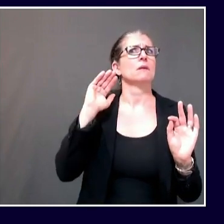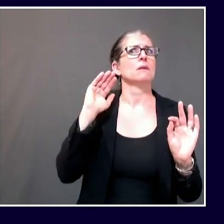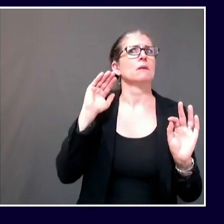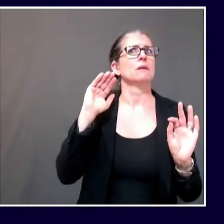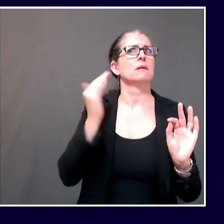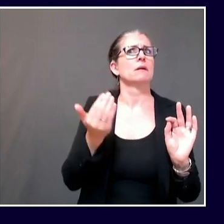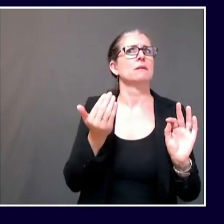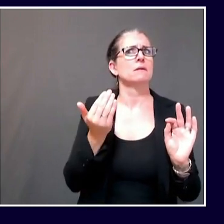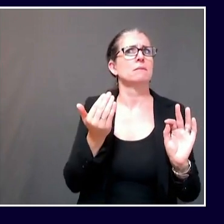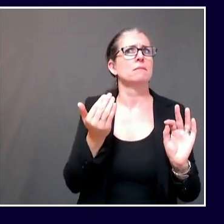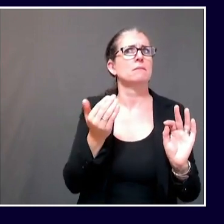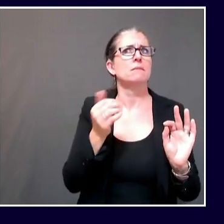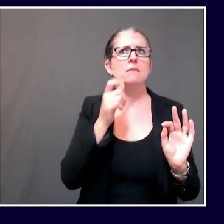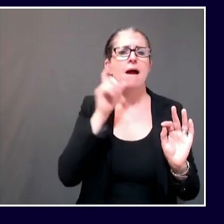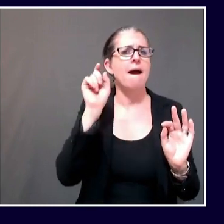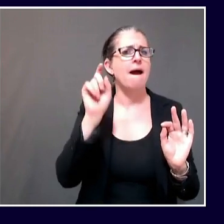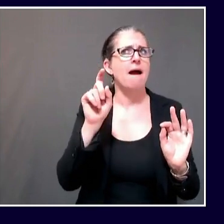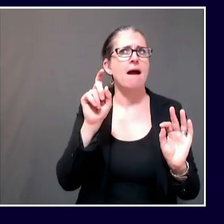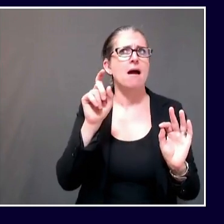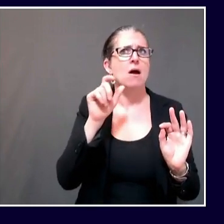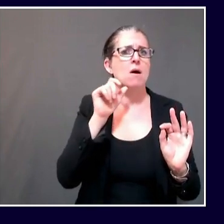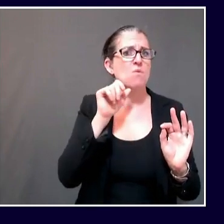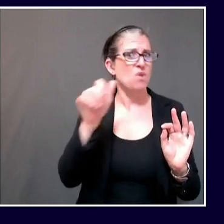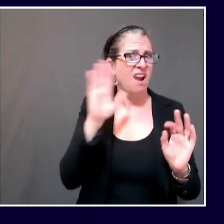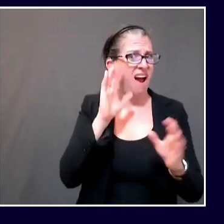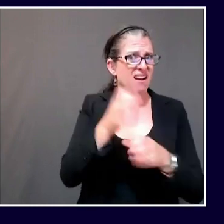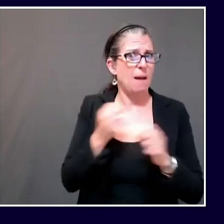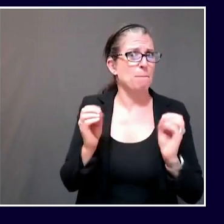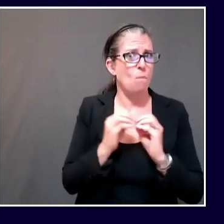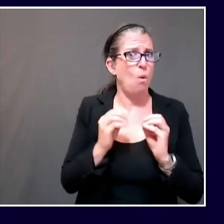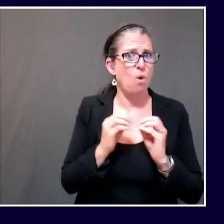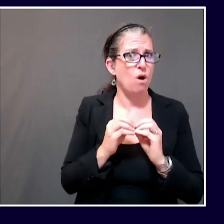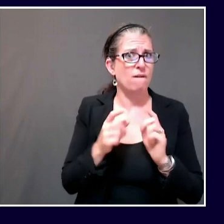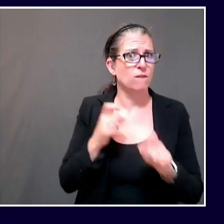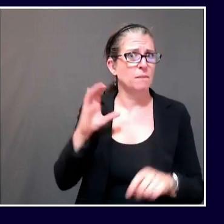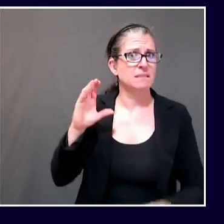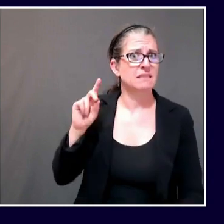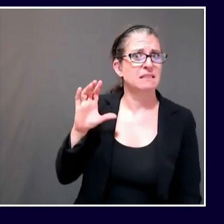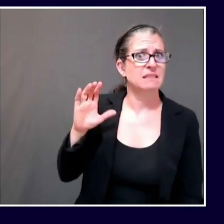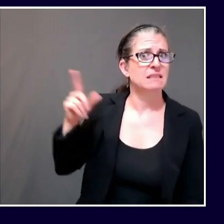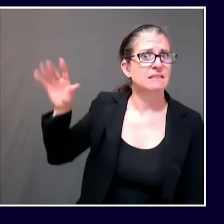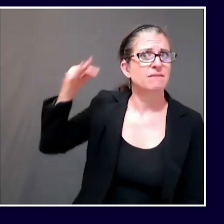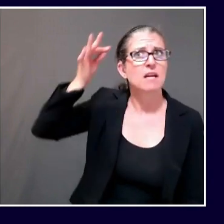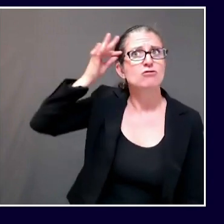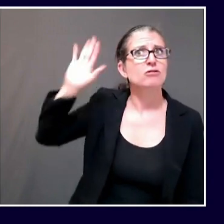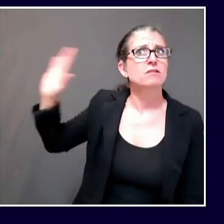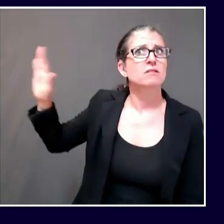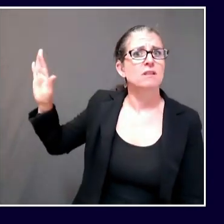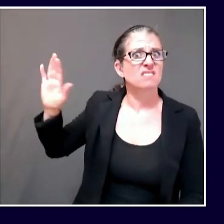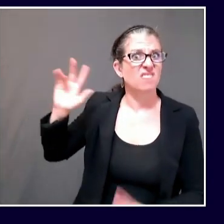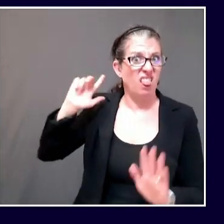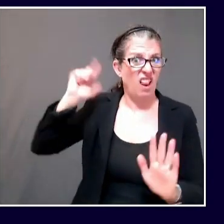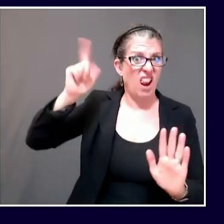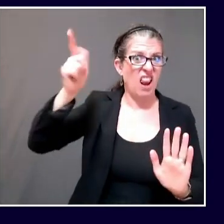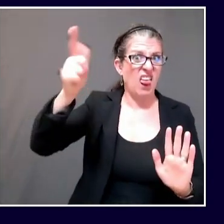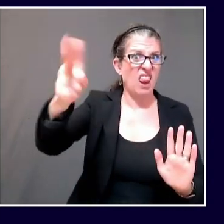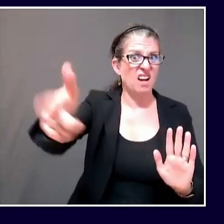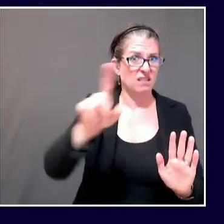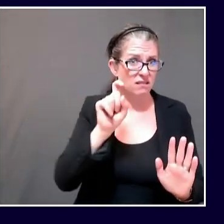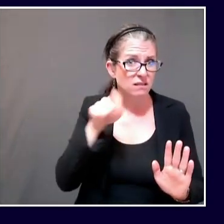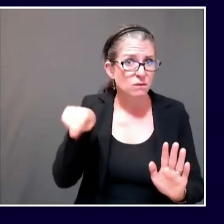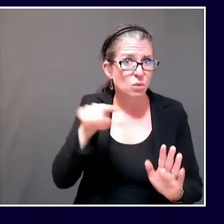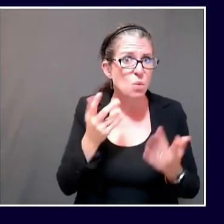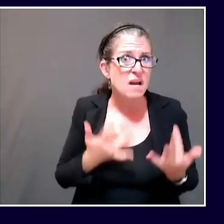stockpile till December 30th. That's being about 3 months away. And I was just wondering if you could give us an update on how Maine is doing with that situation.